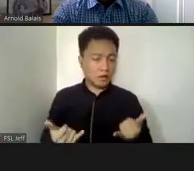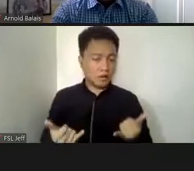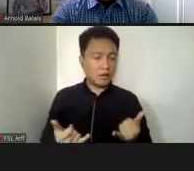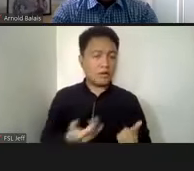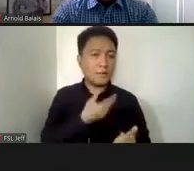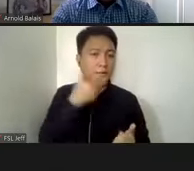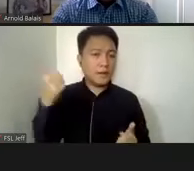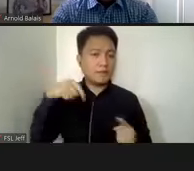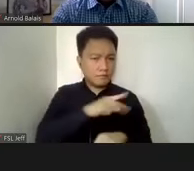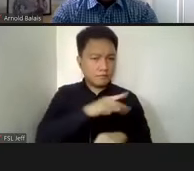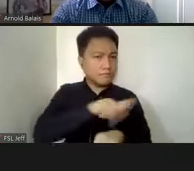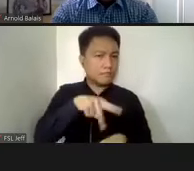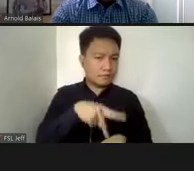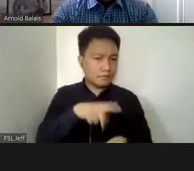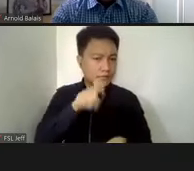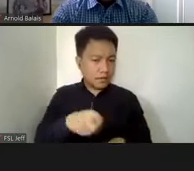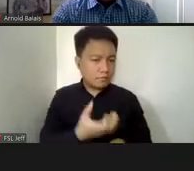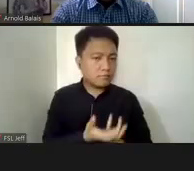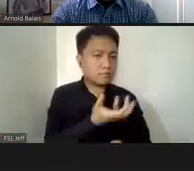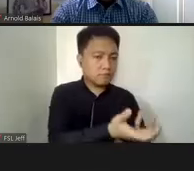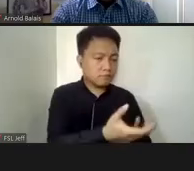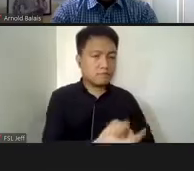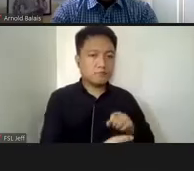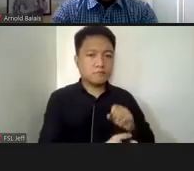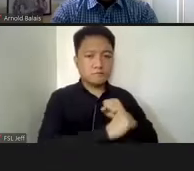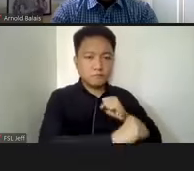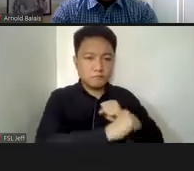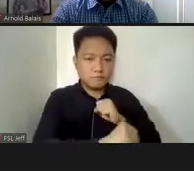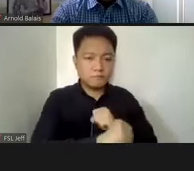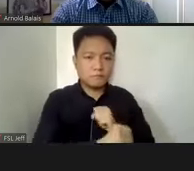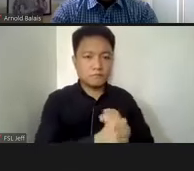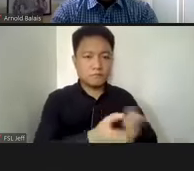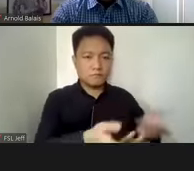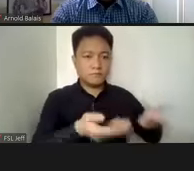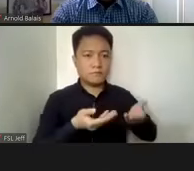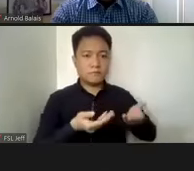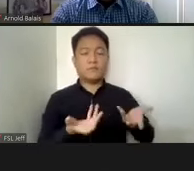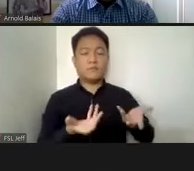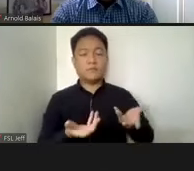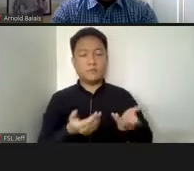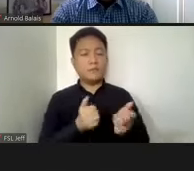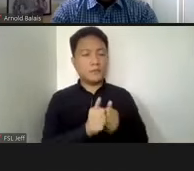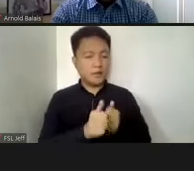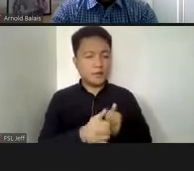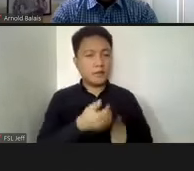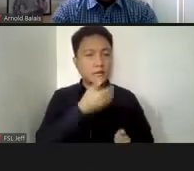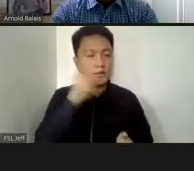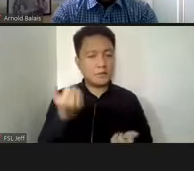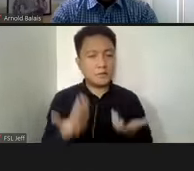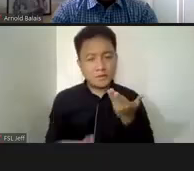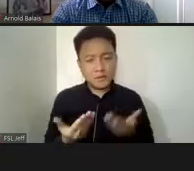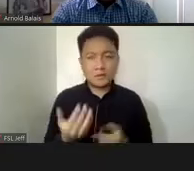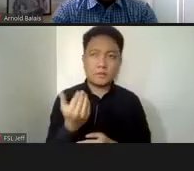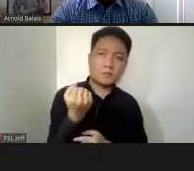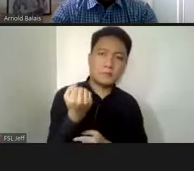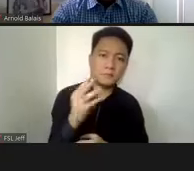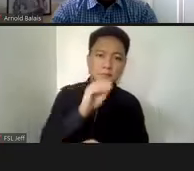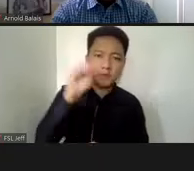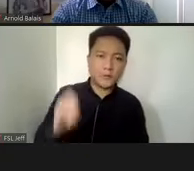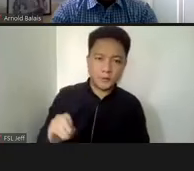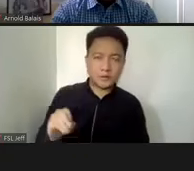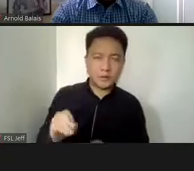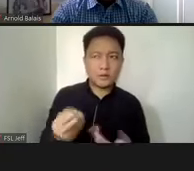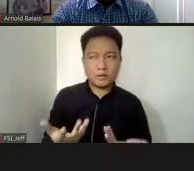least 15% of the required goods of the government offices be bought from